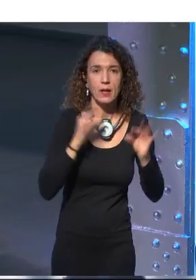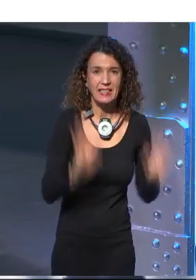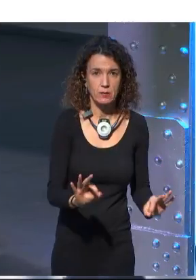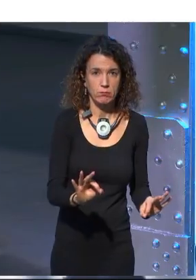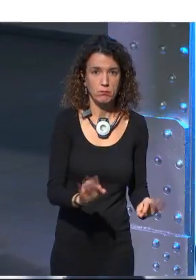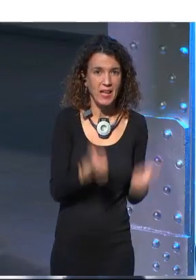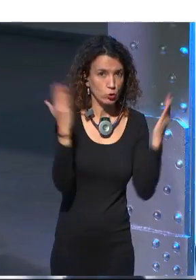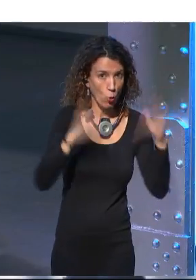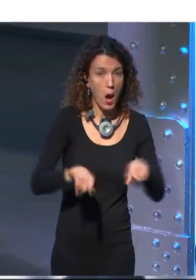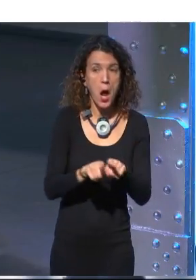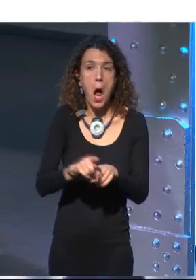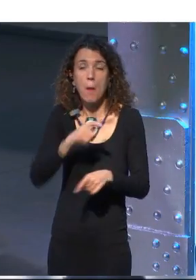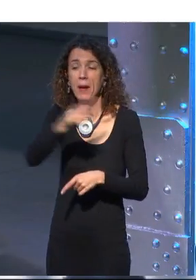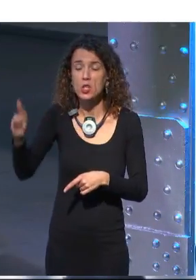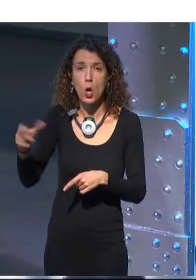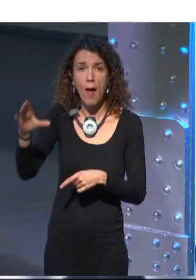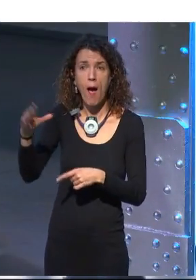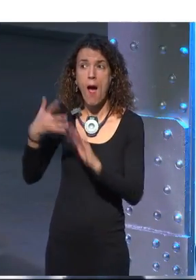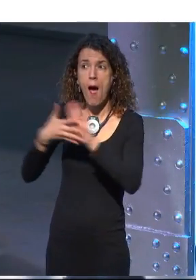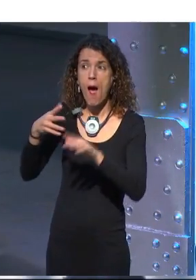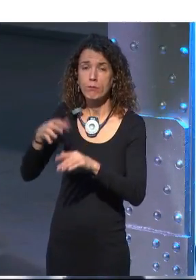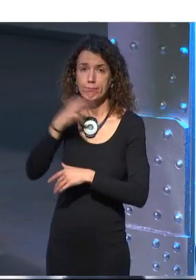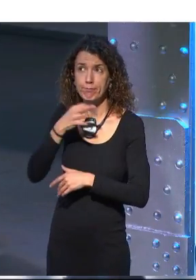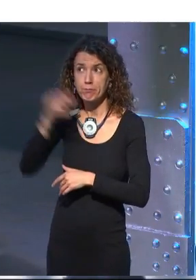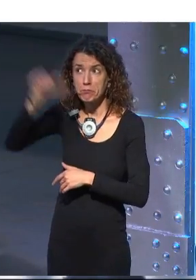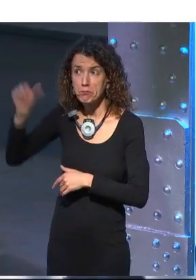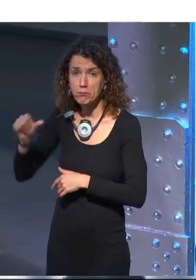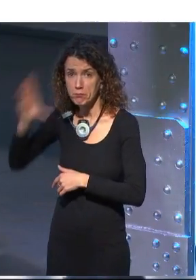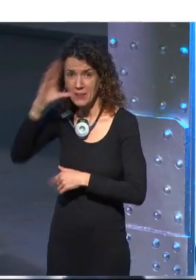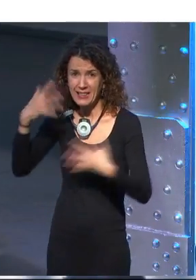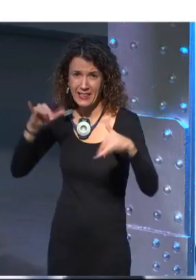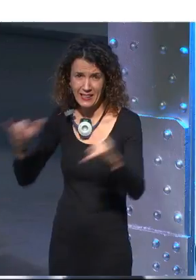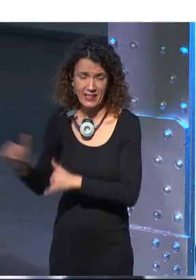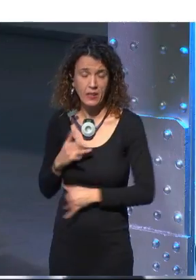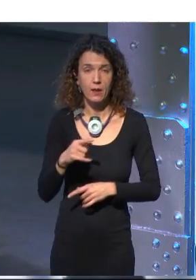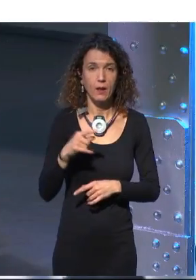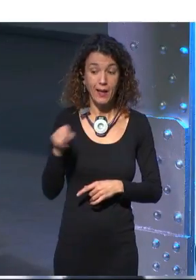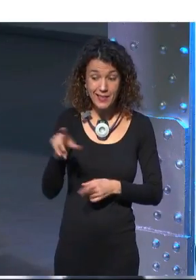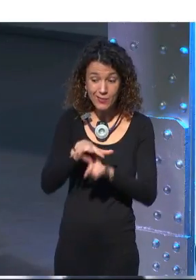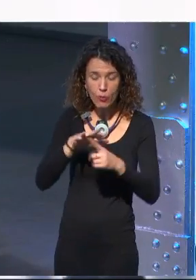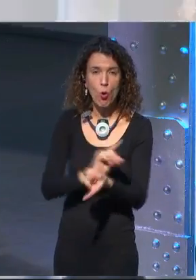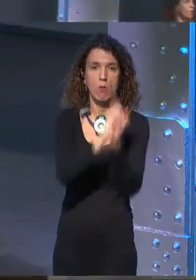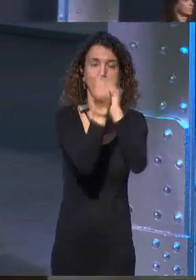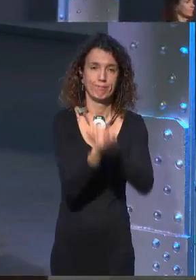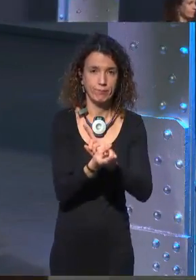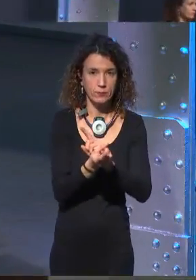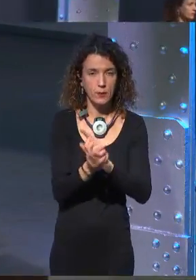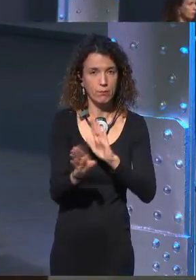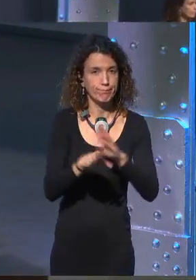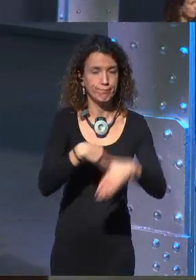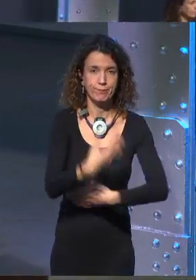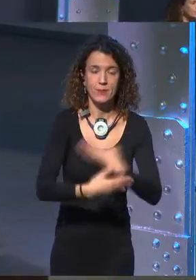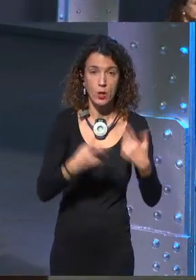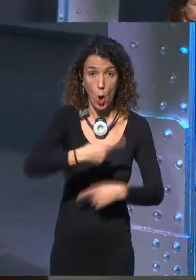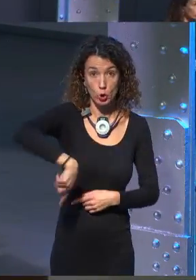somebody. All right? We have to be relentless givers. Has anybody read a book called Give and Take by Adam Grant? All right, put